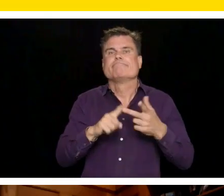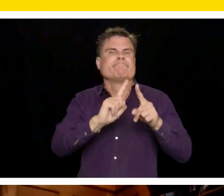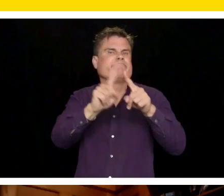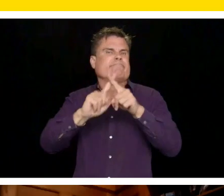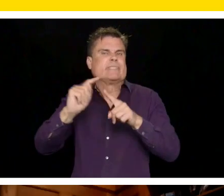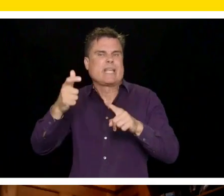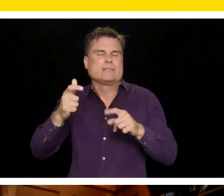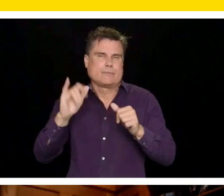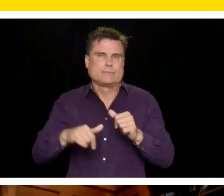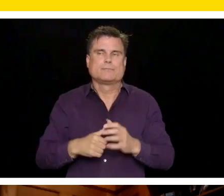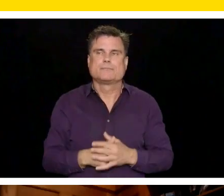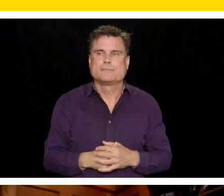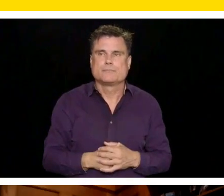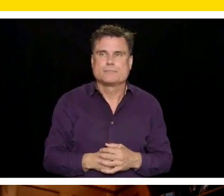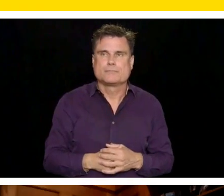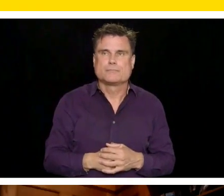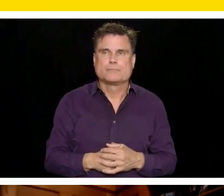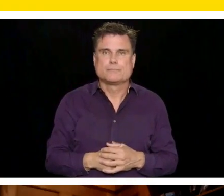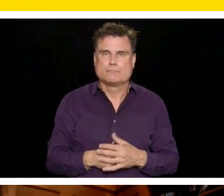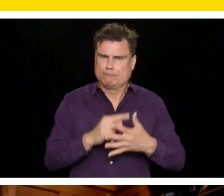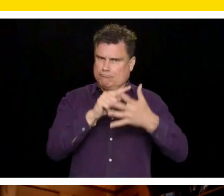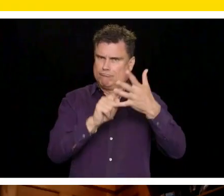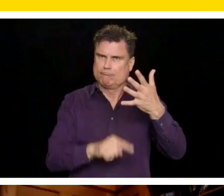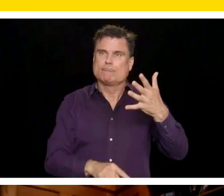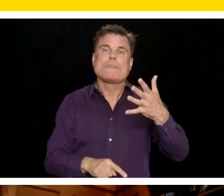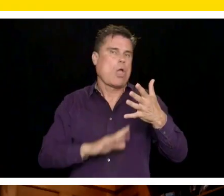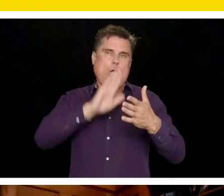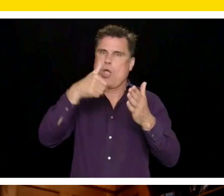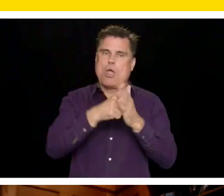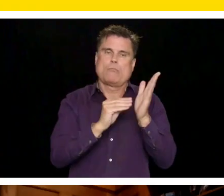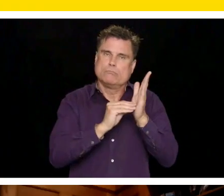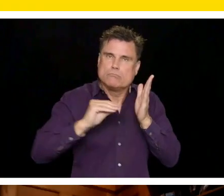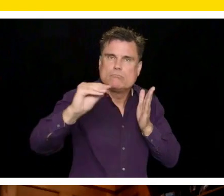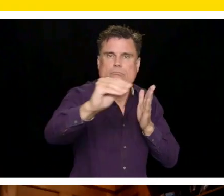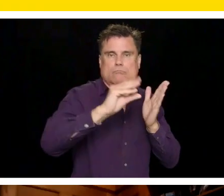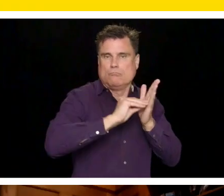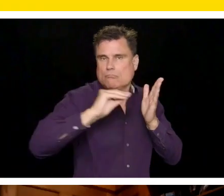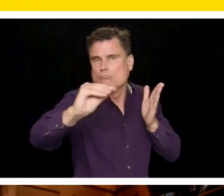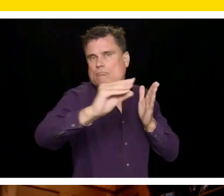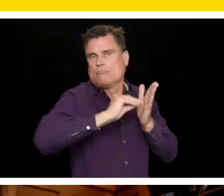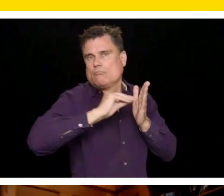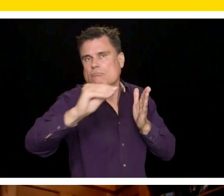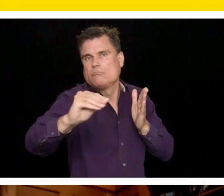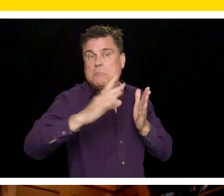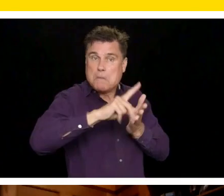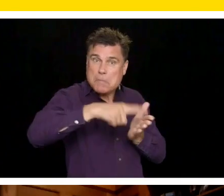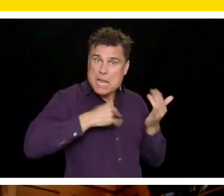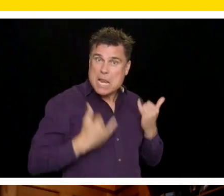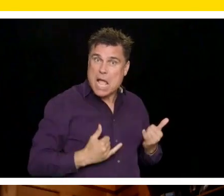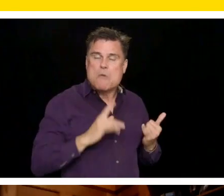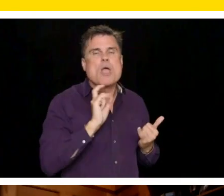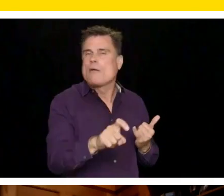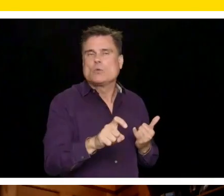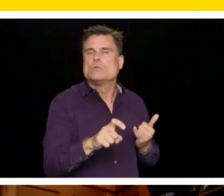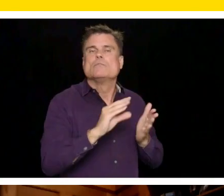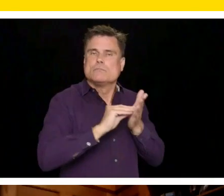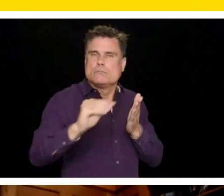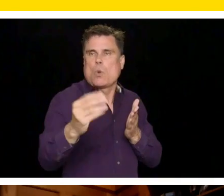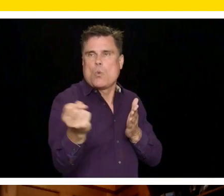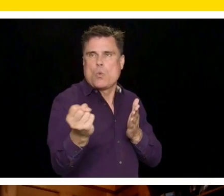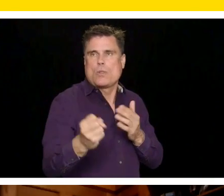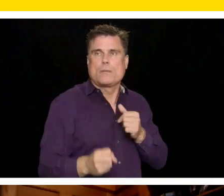come September 30th. And I wanna let you know that there always has been and there continues to be repayment